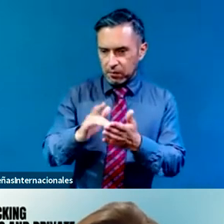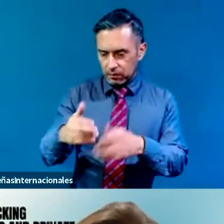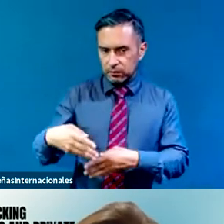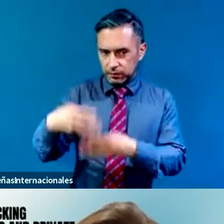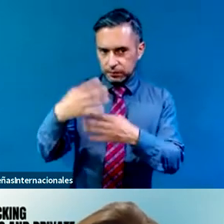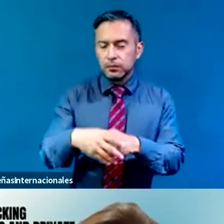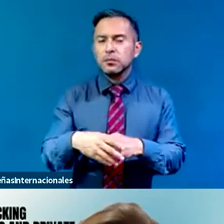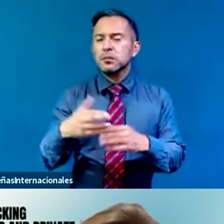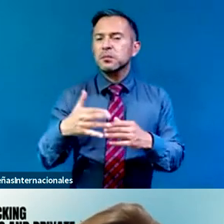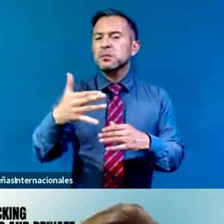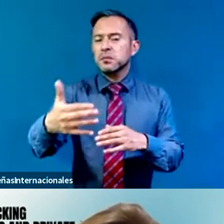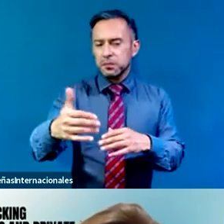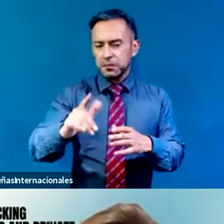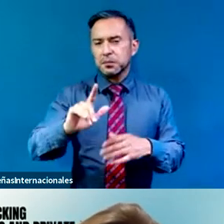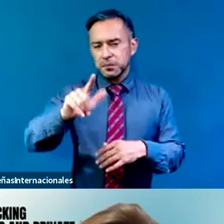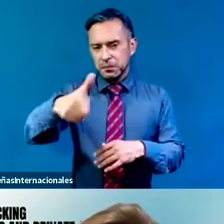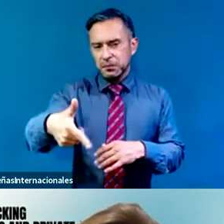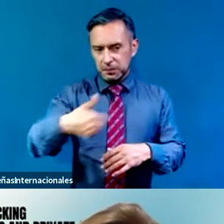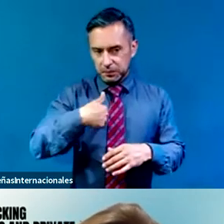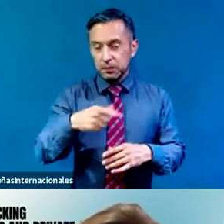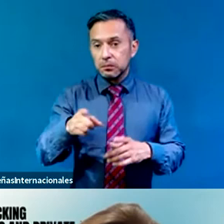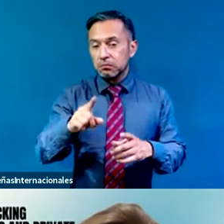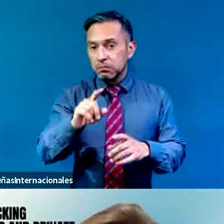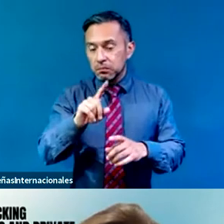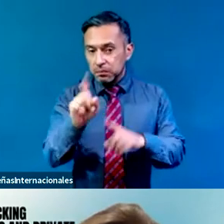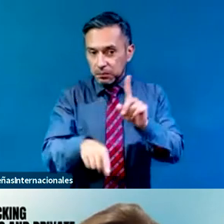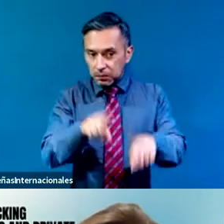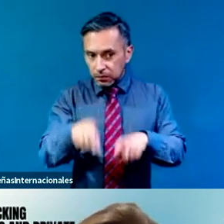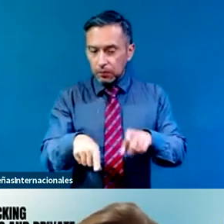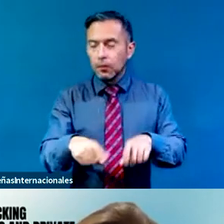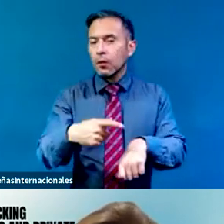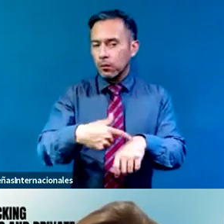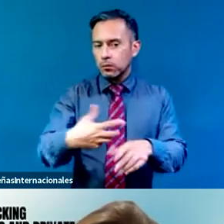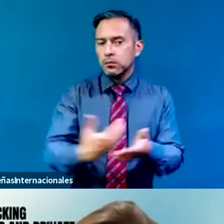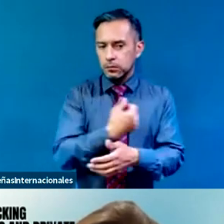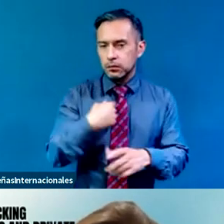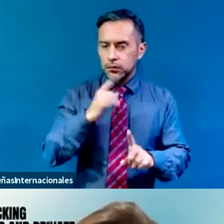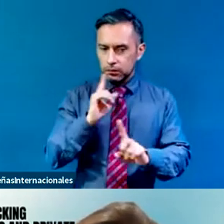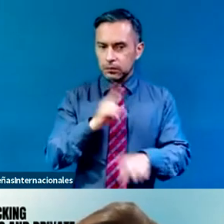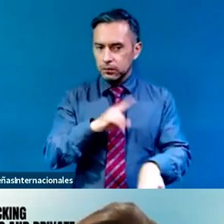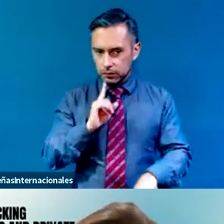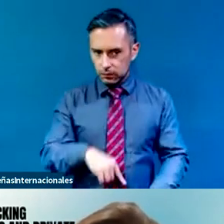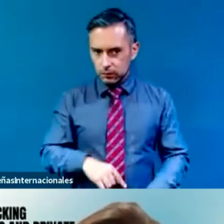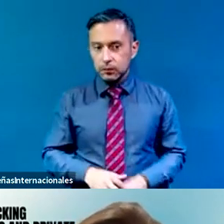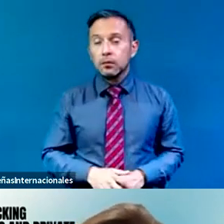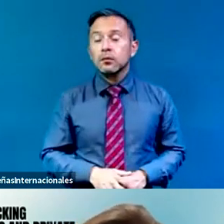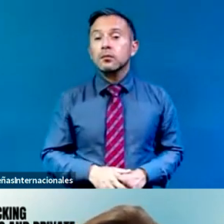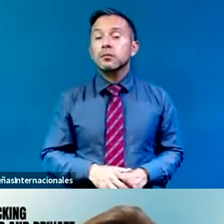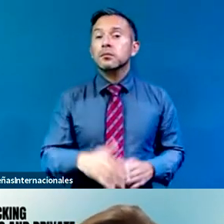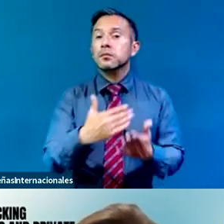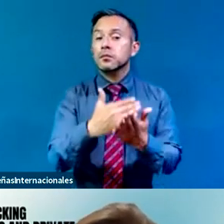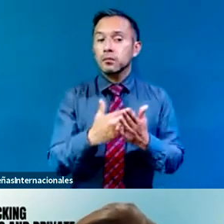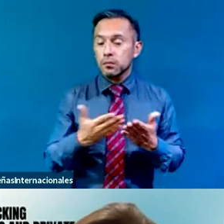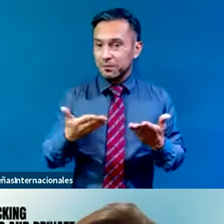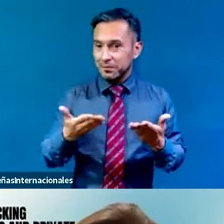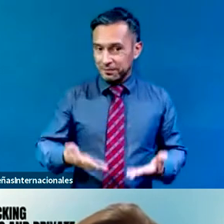questions raised. And I would now like to hear from all participants. Based